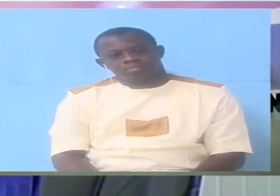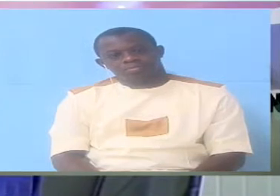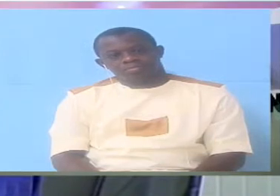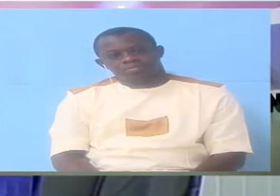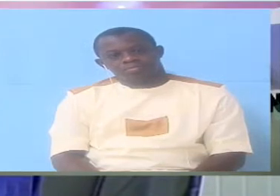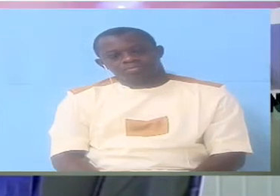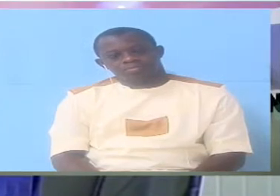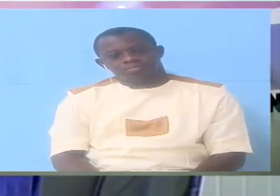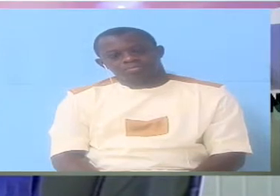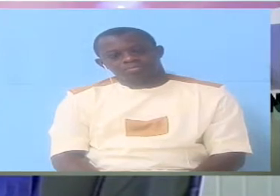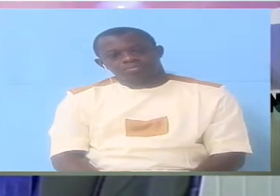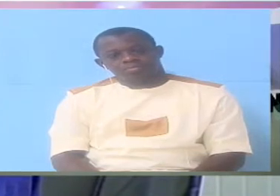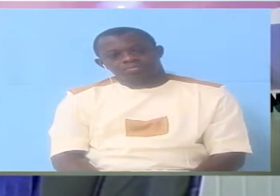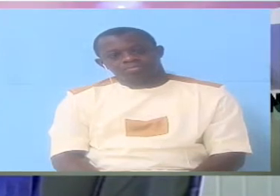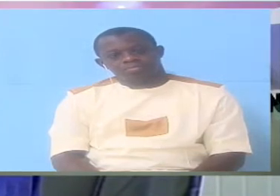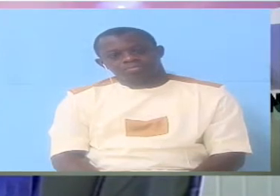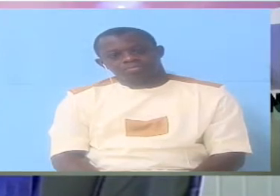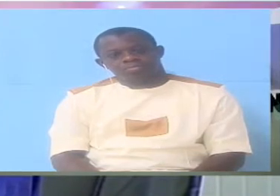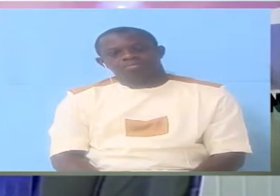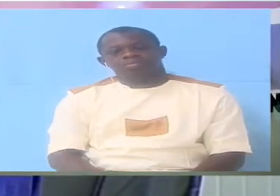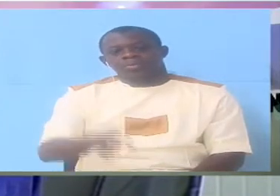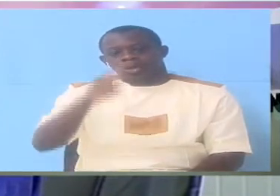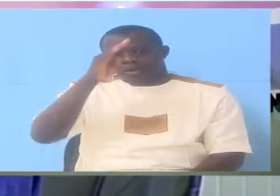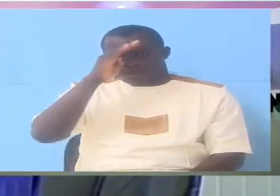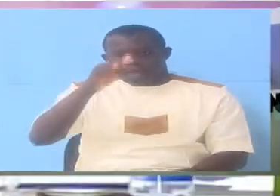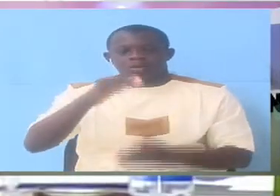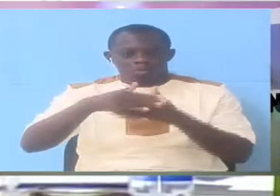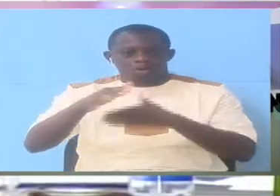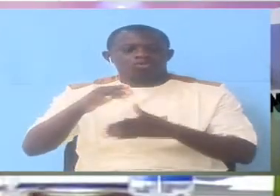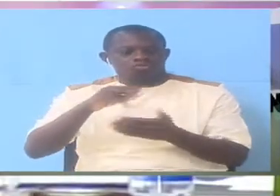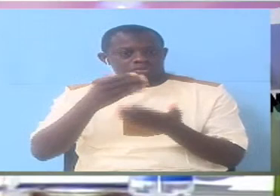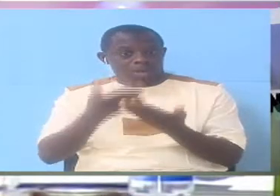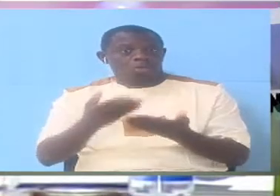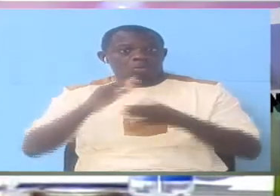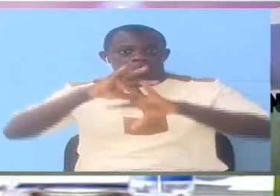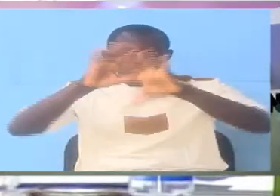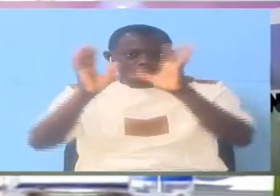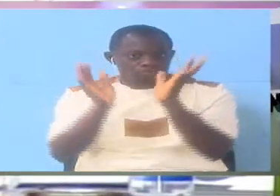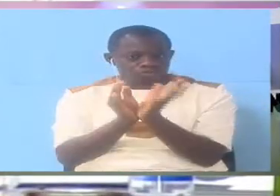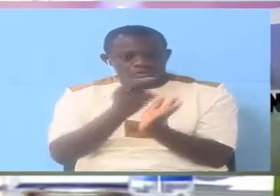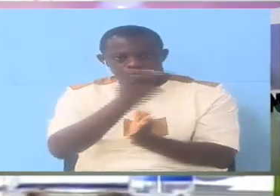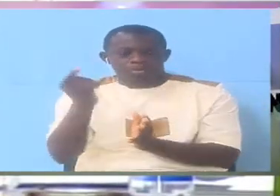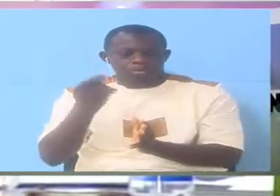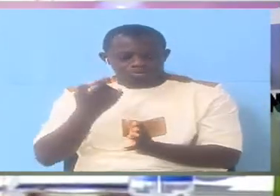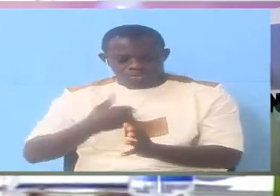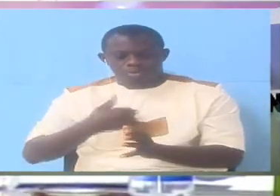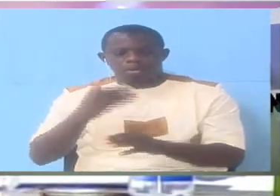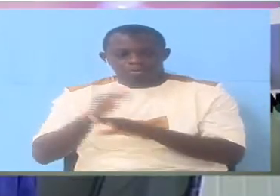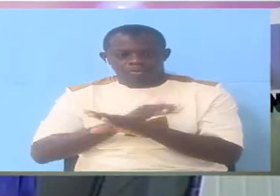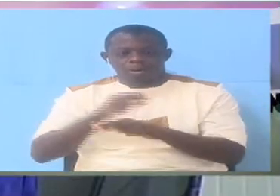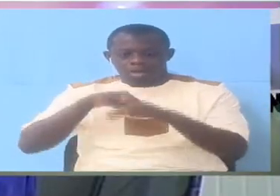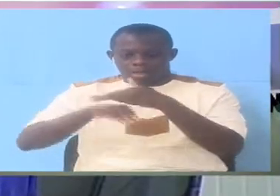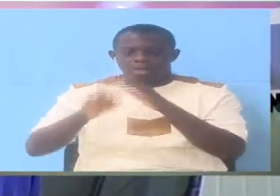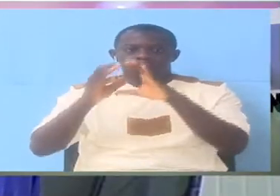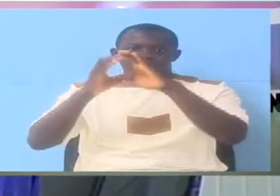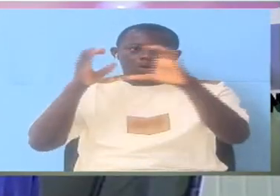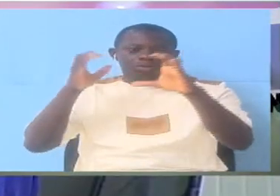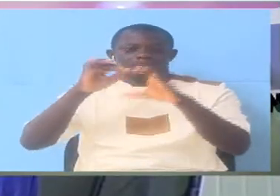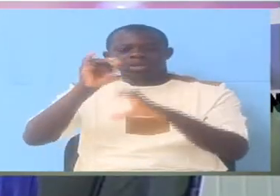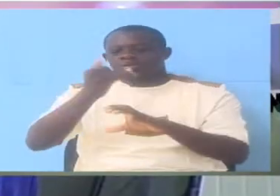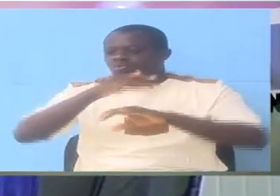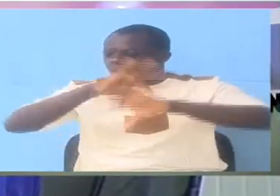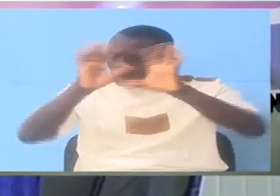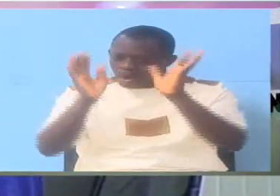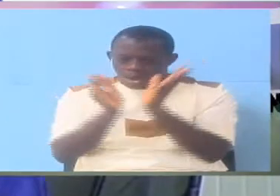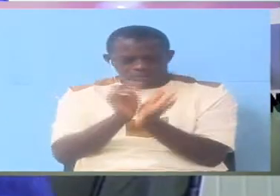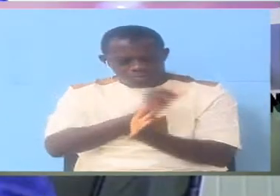tenten sedandrola. Thank you very much. So all of you were in the vehicle? Al bebe boso nyinkono? Ha, bebe boso kon. Yes, all of